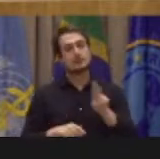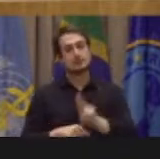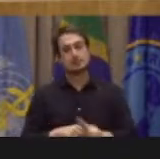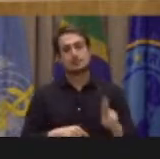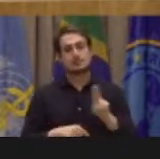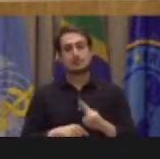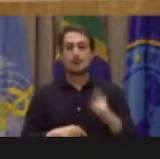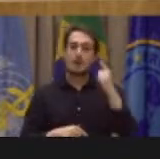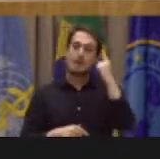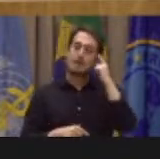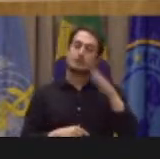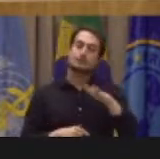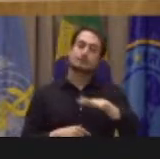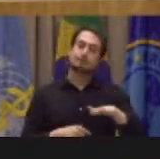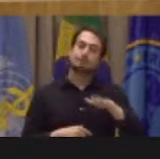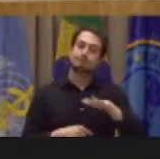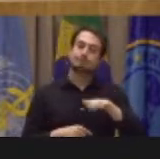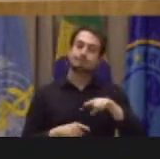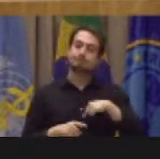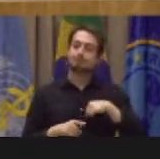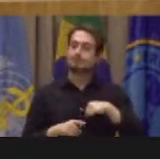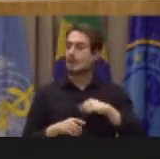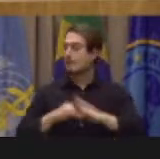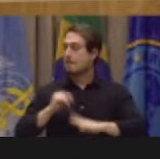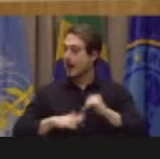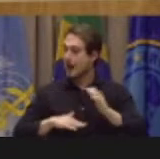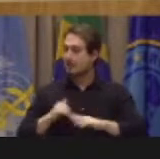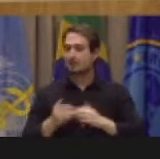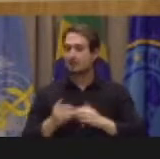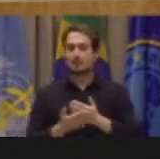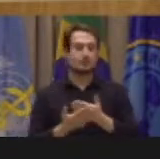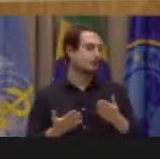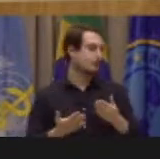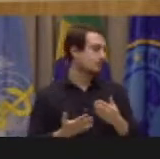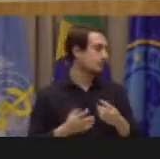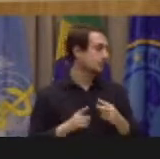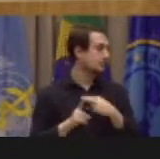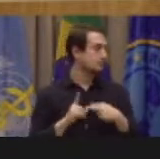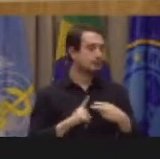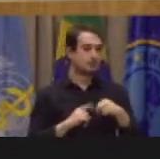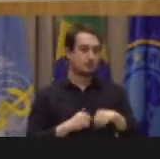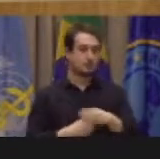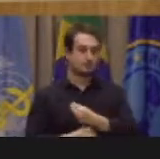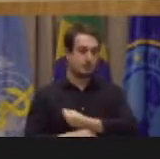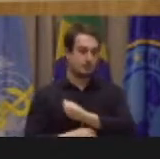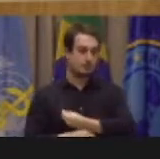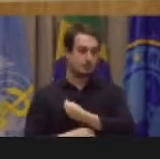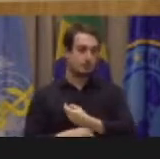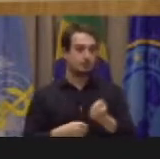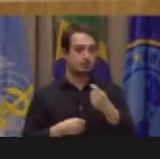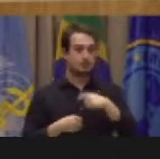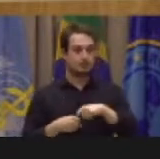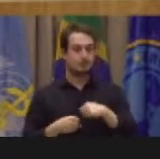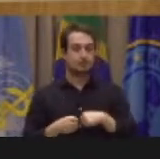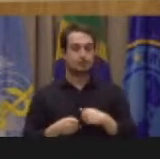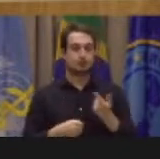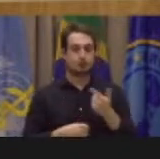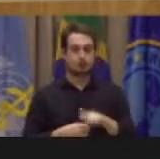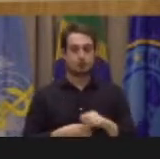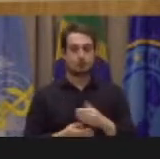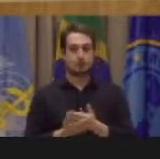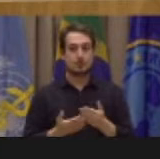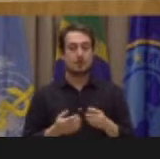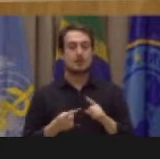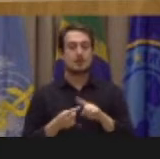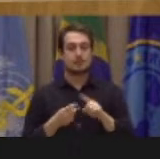to rethink the environments, rethink the spaces where we have practices. We